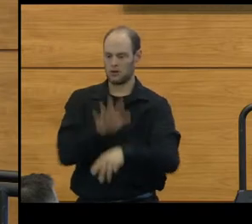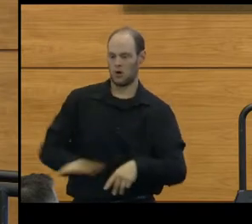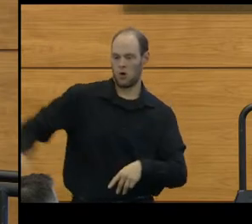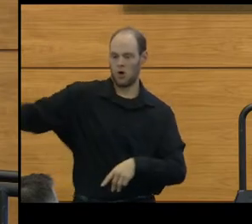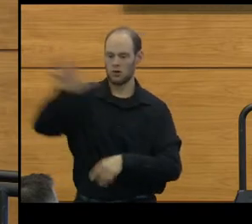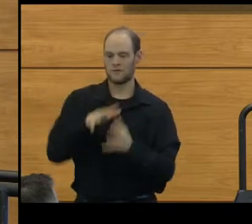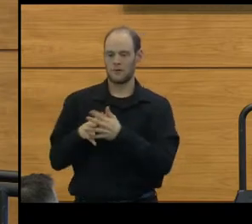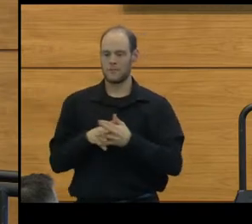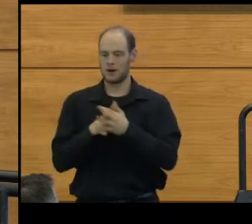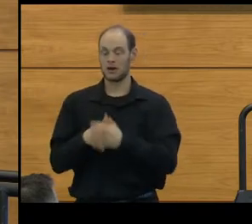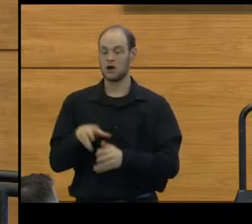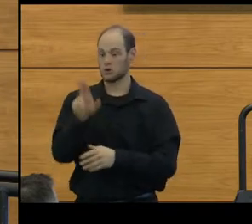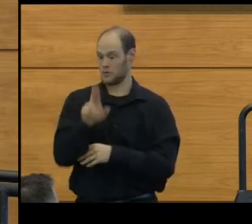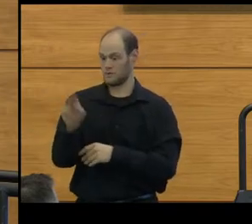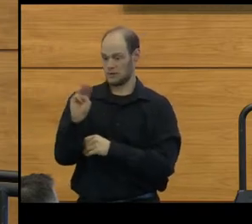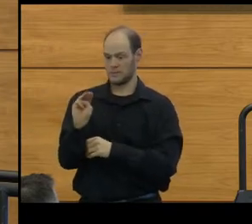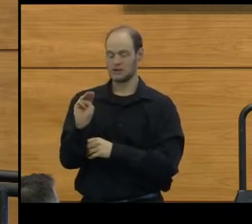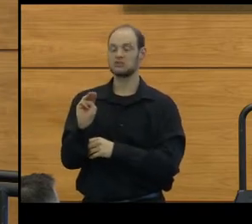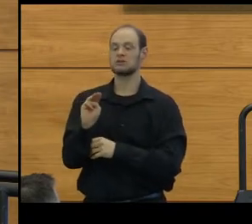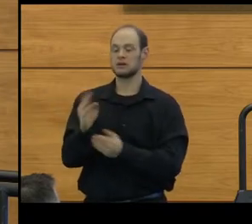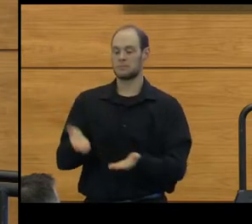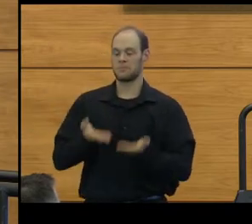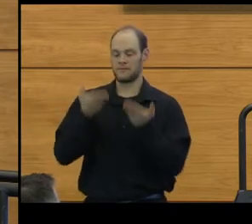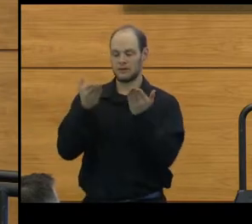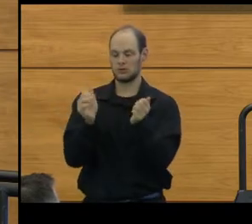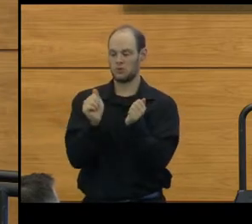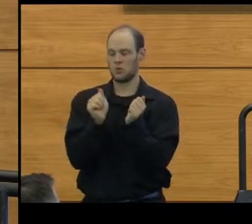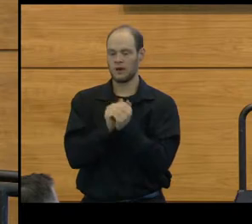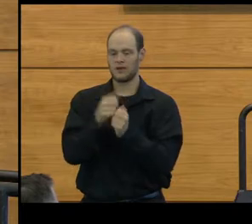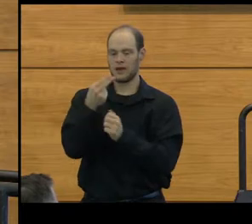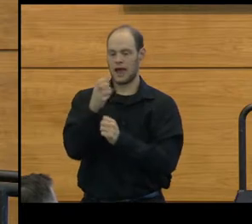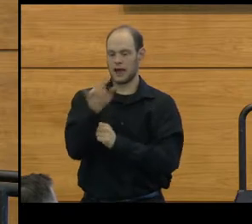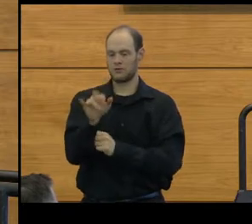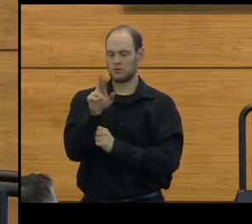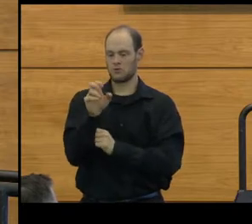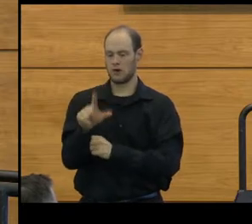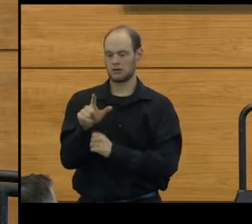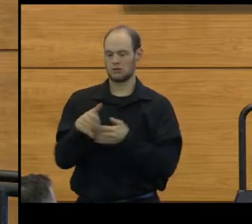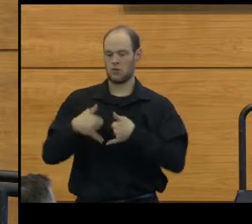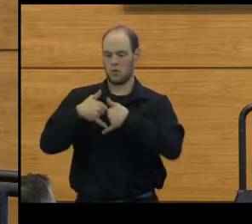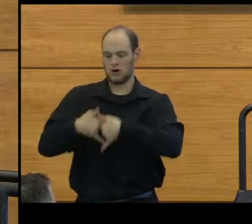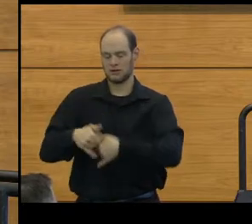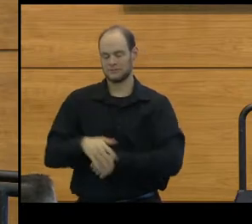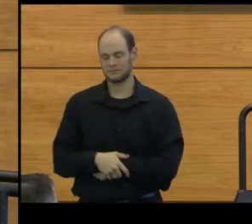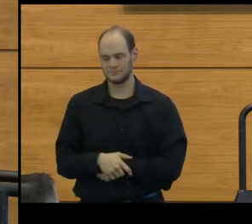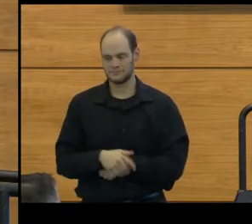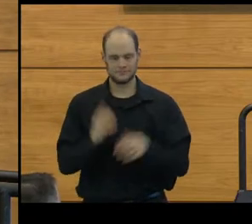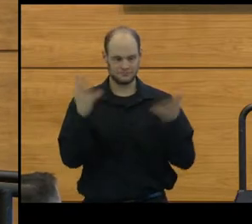the University of Michigan presents you with this Henry Russel Award.